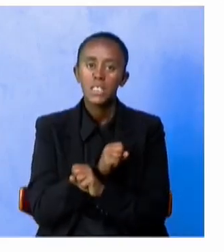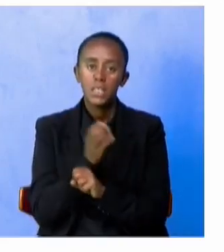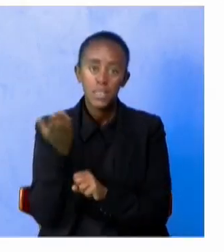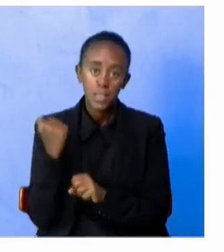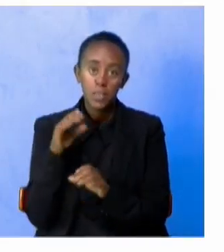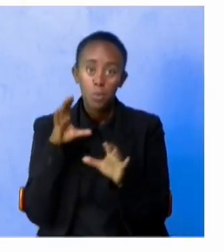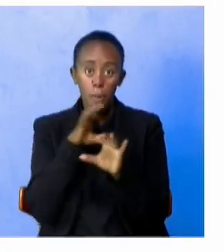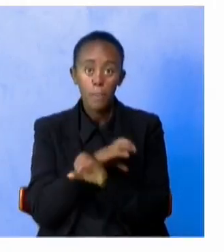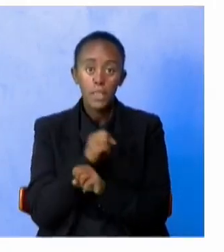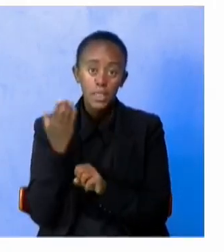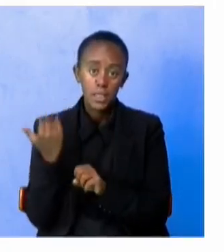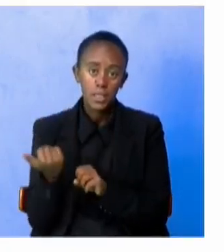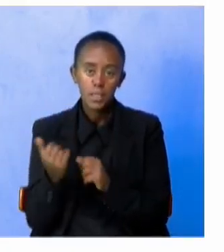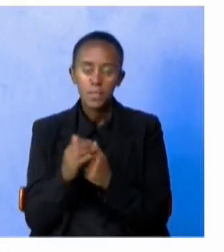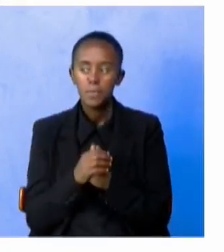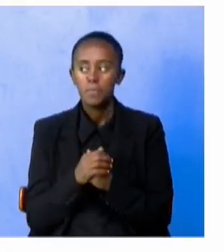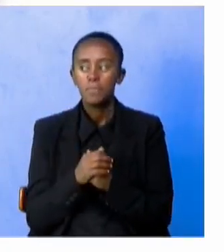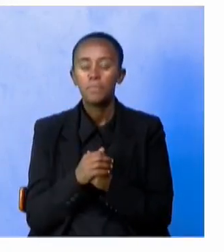their